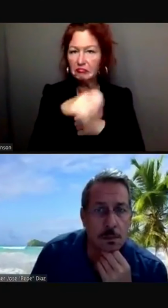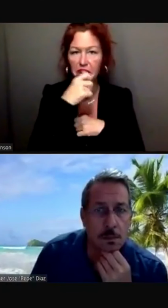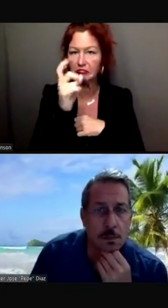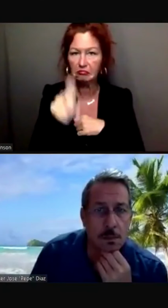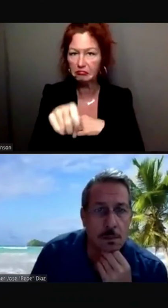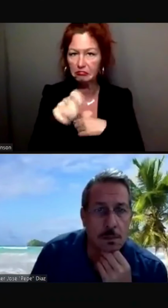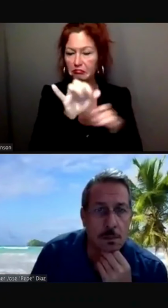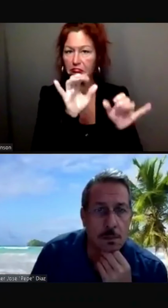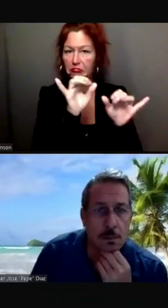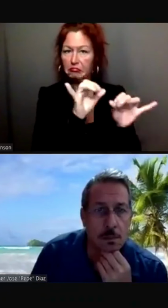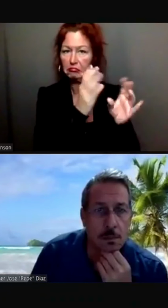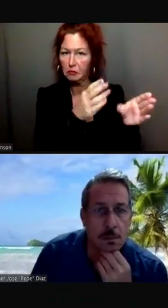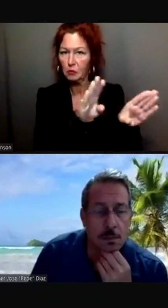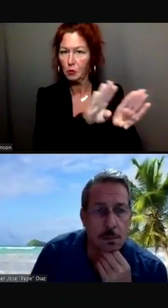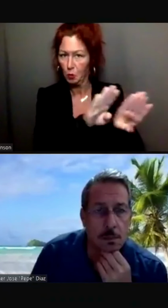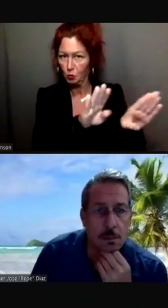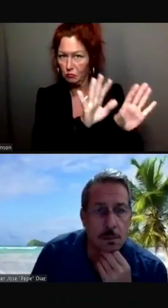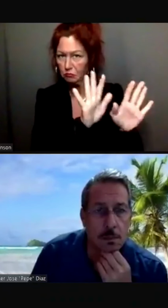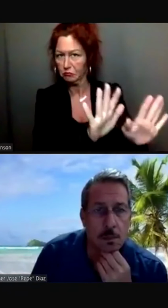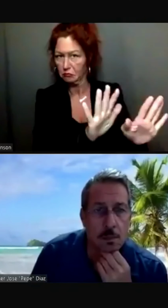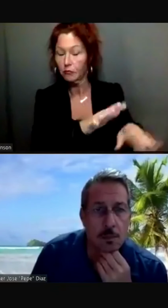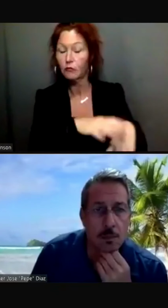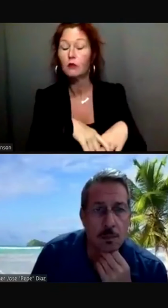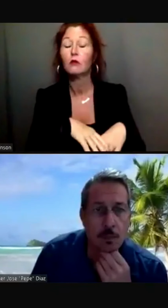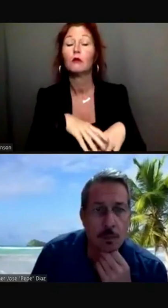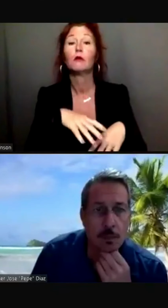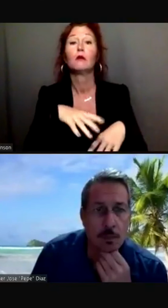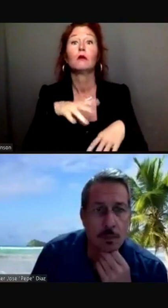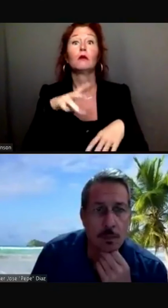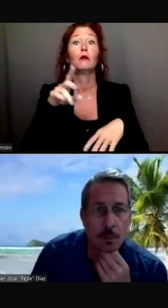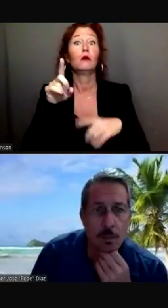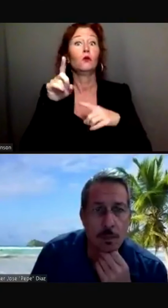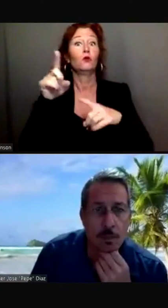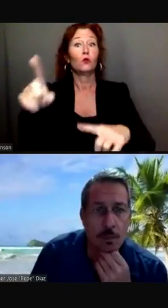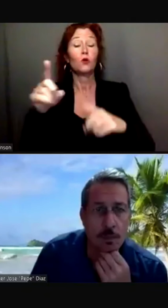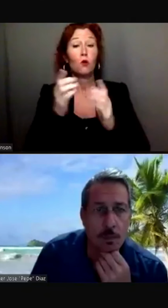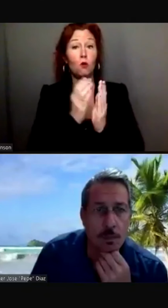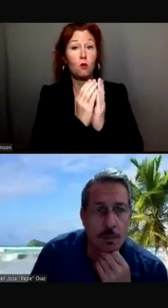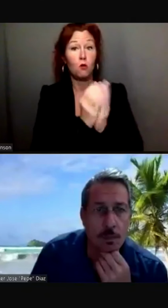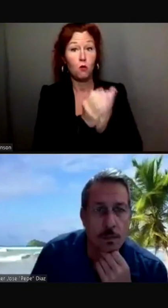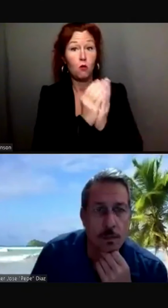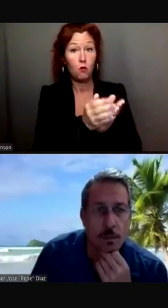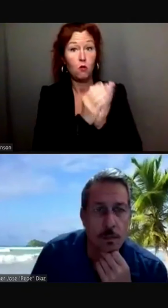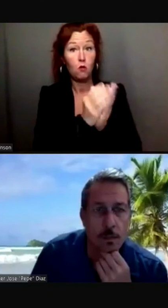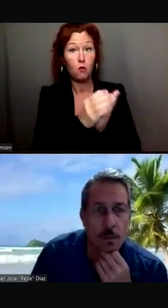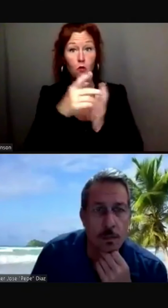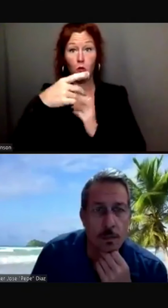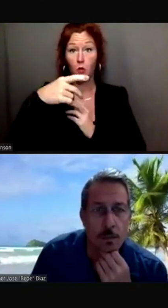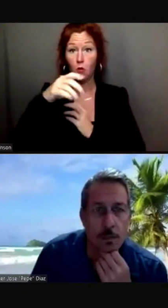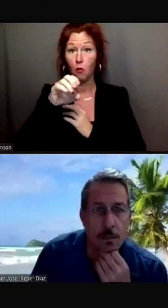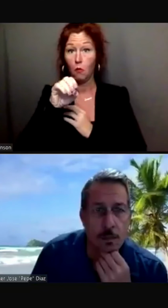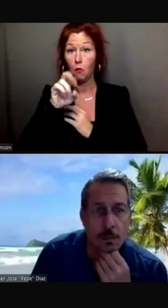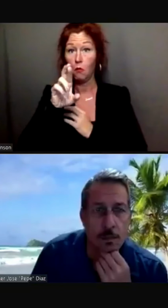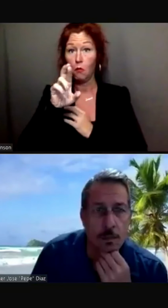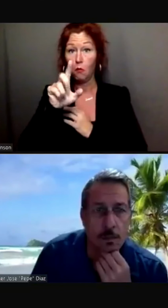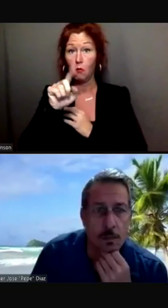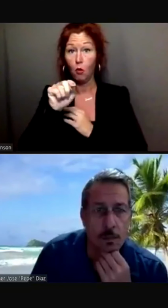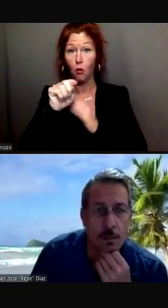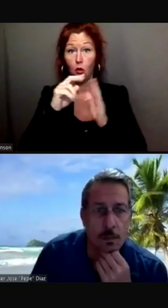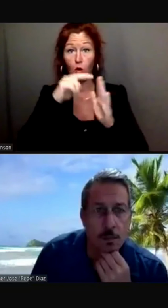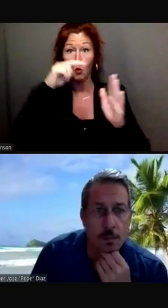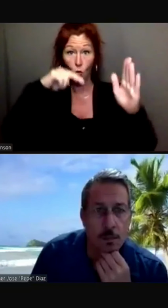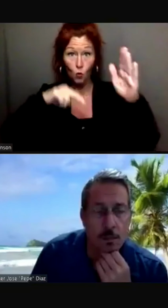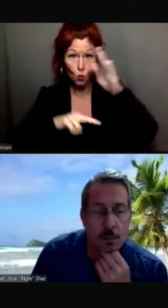They will remain closed. At this time, all other Miami-Dade County services, including our transit system for essential workers, continue